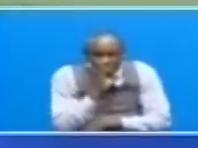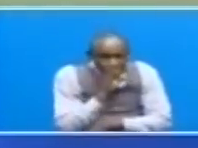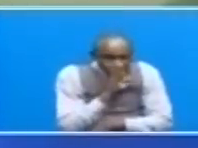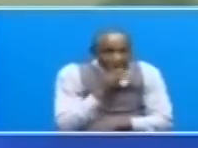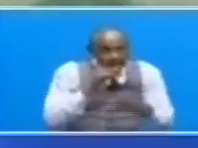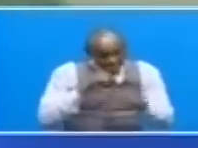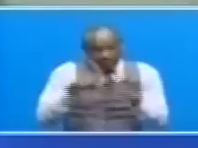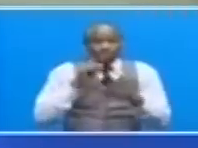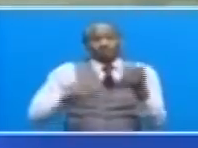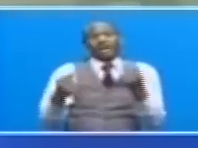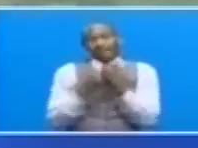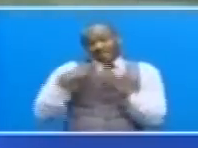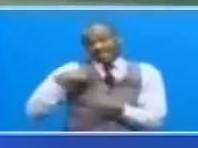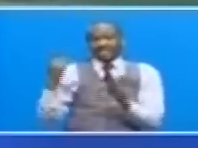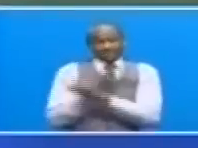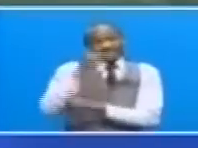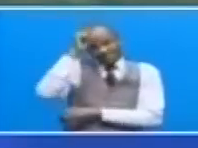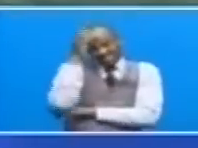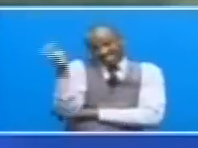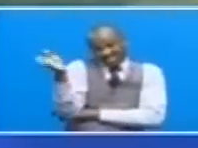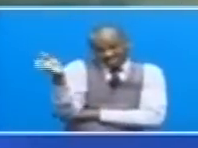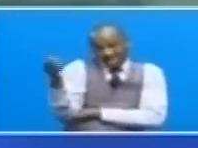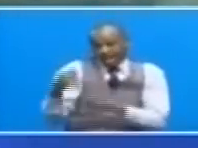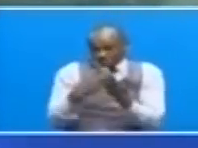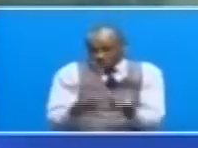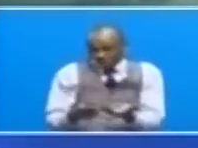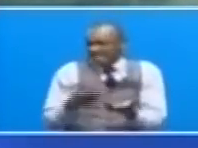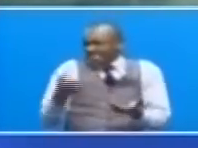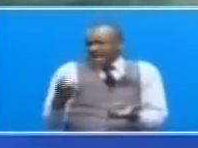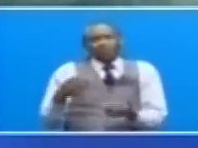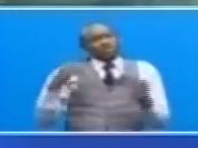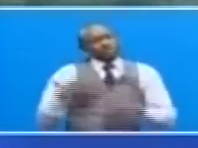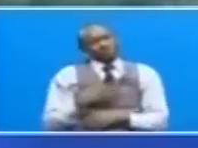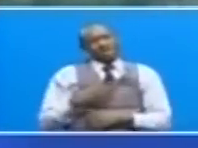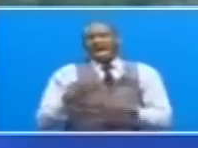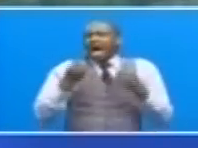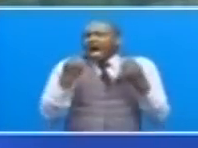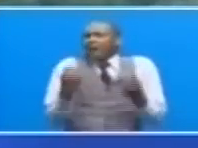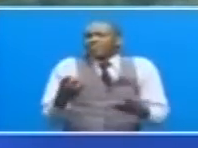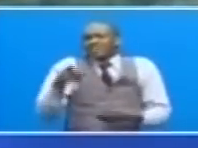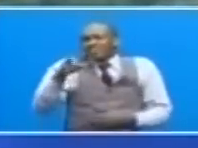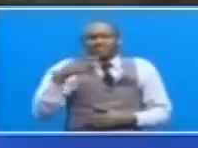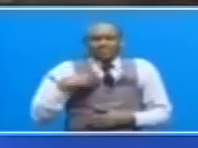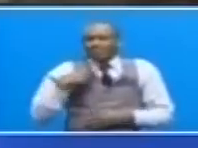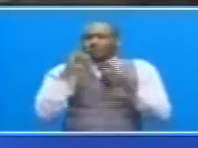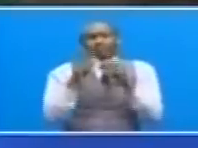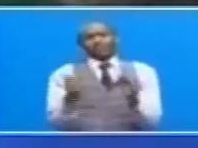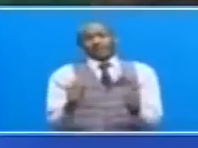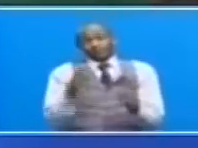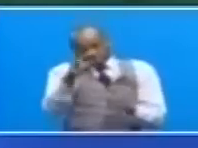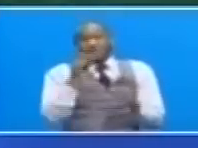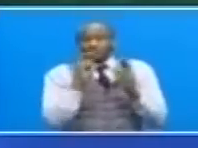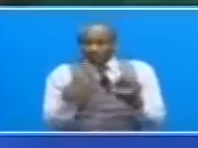another incident in Imulolo village not too far away. It begs the question, how many more have gone unreported? There